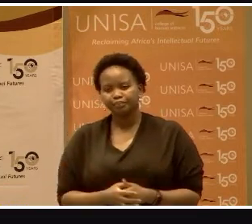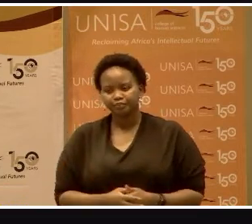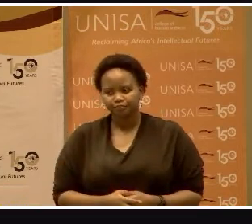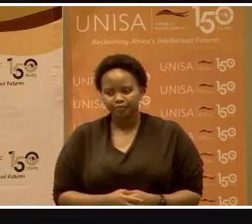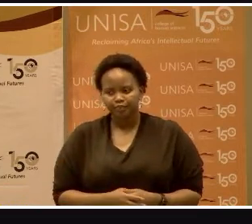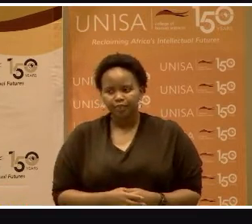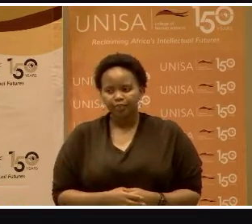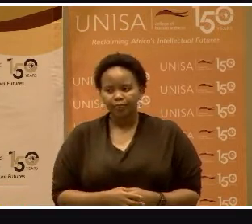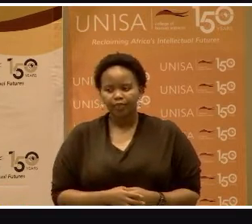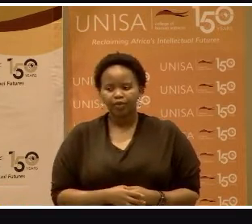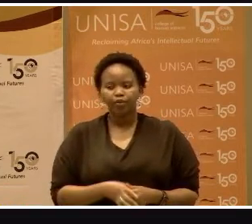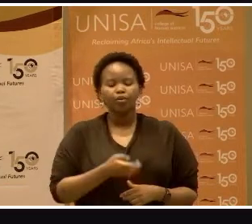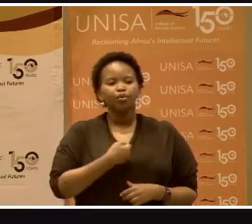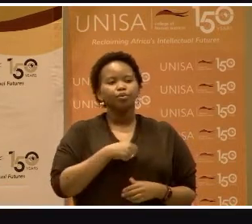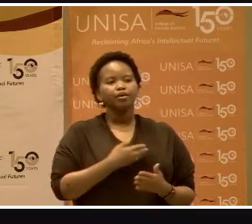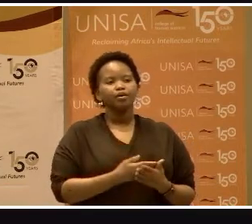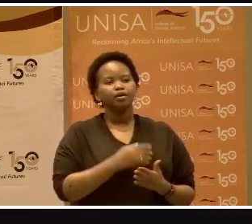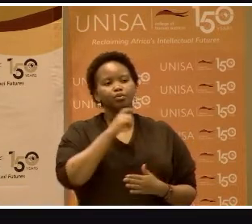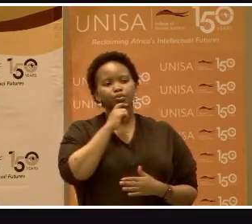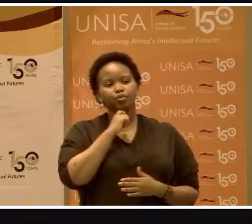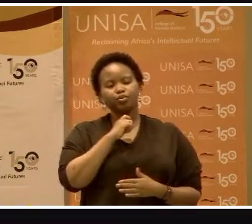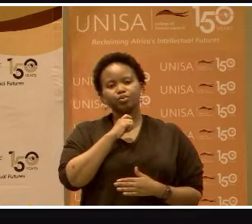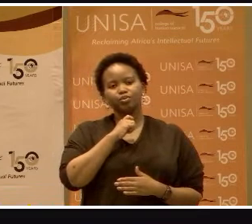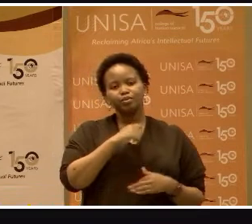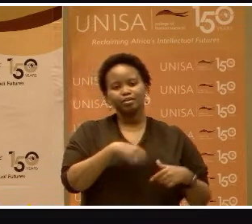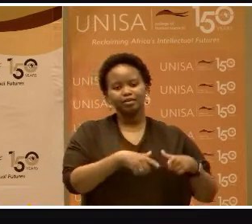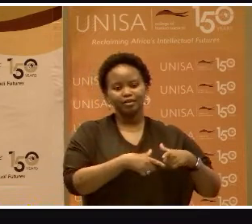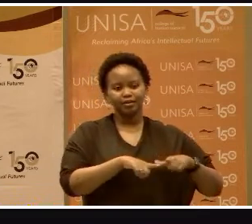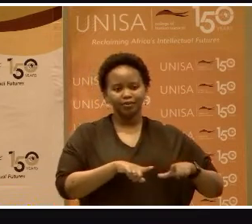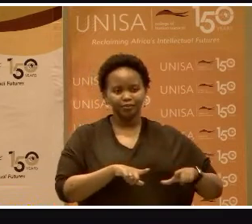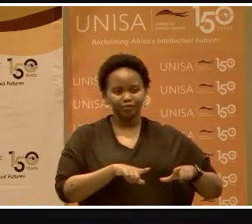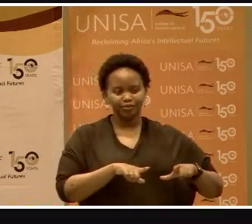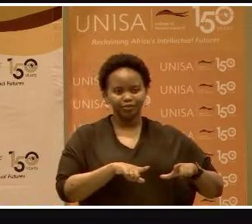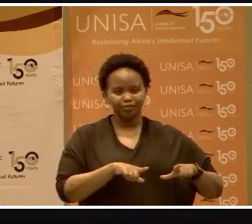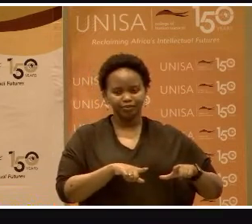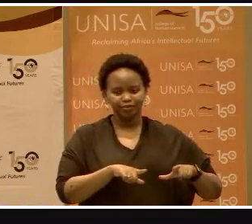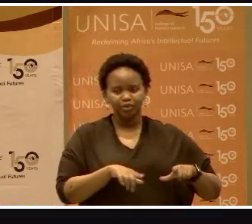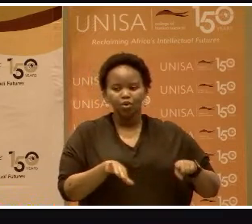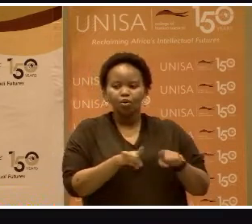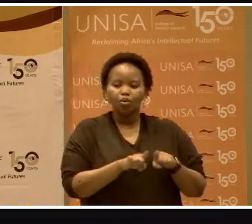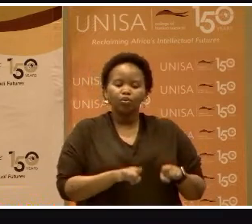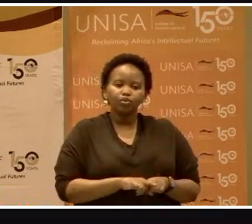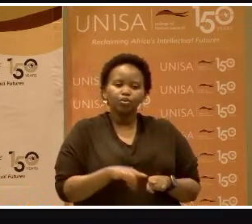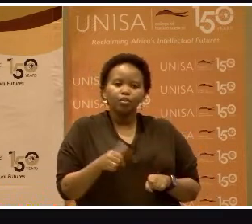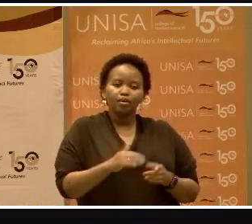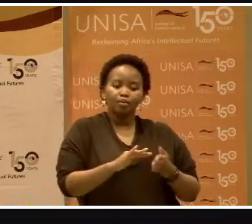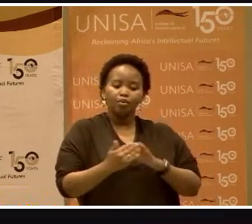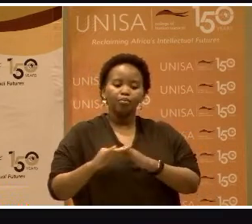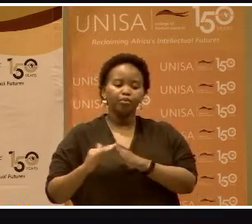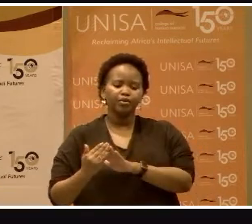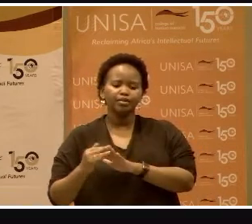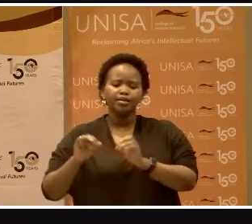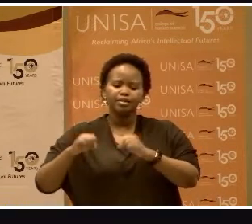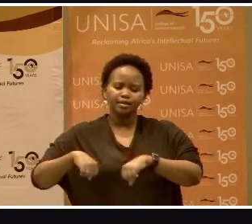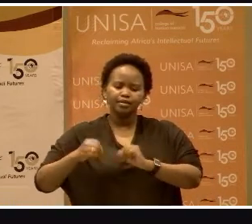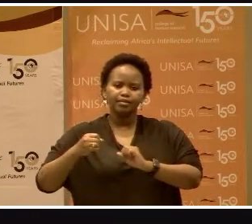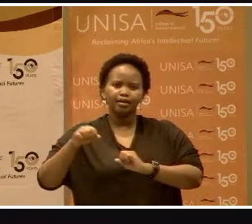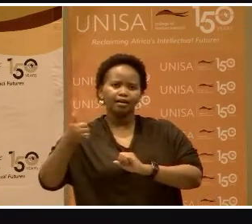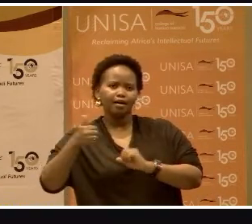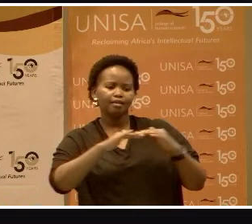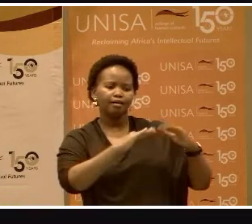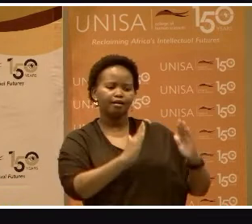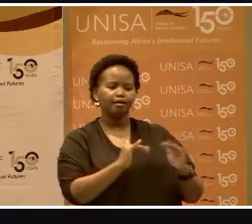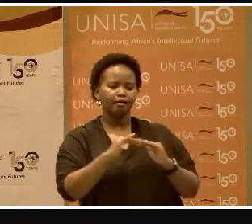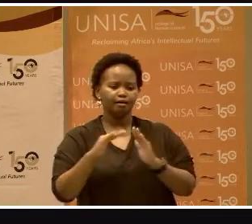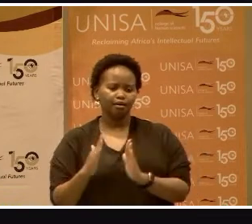with indigenous languages, is there any hope of building a global community? Of course, there are hopes.